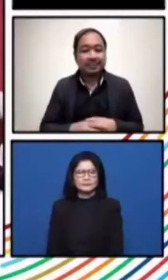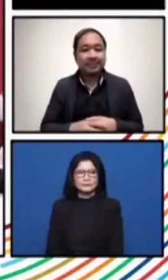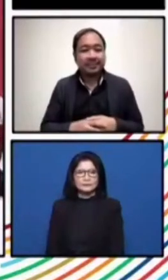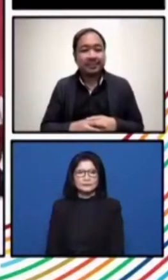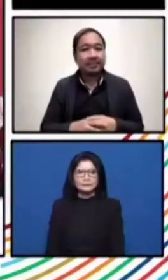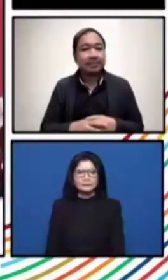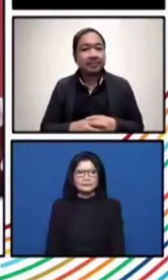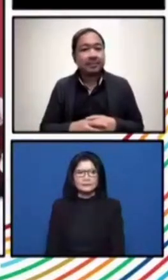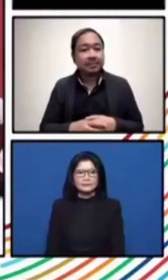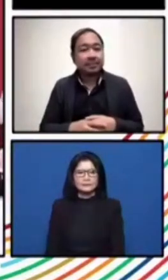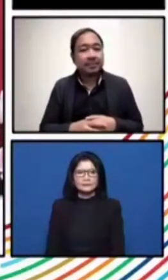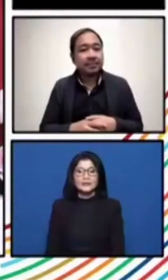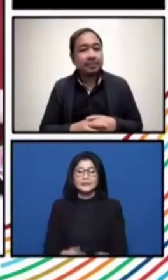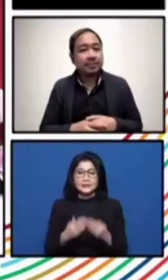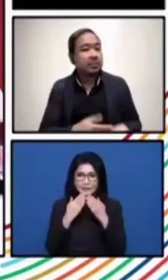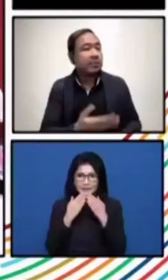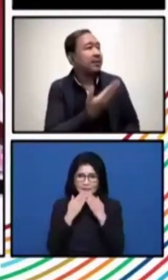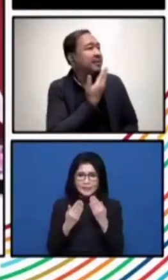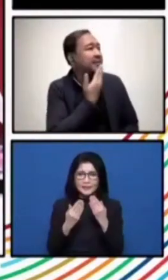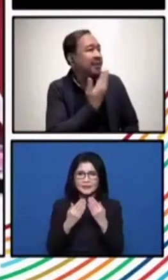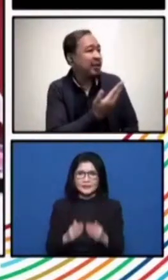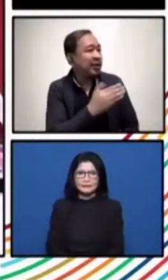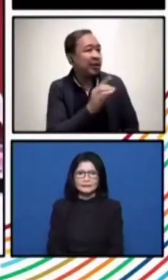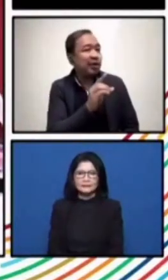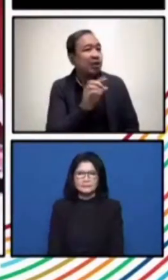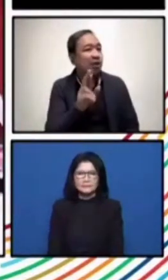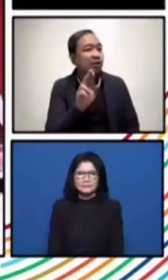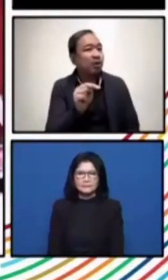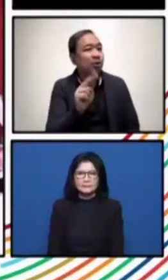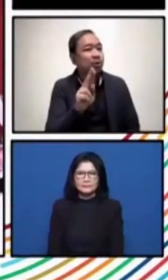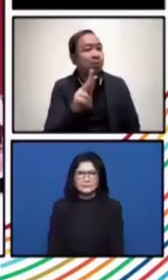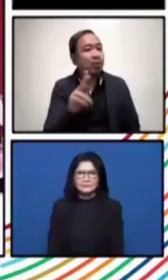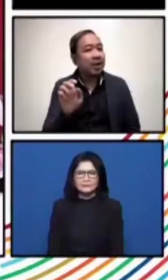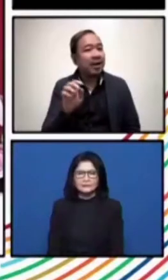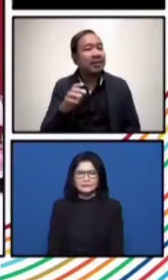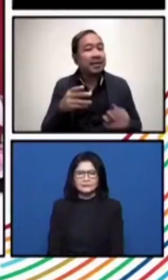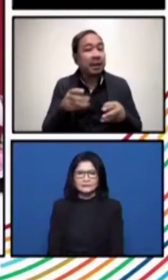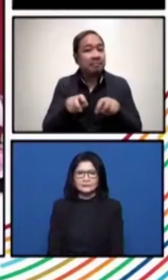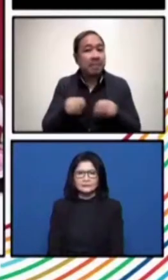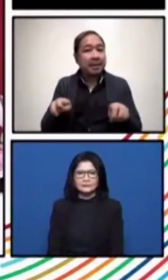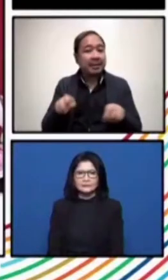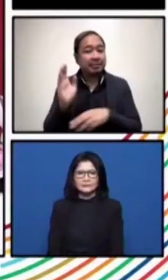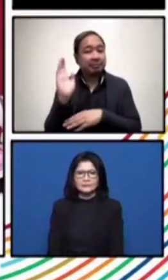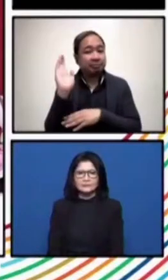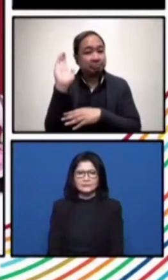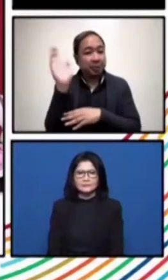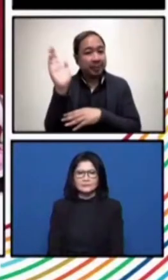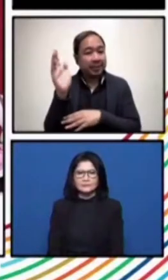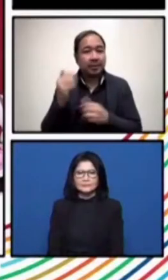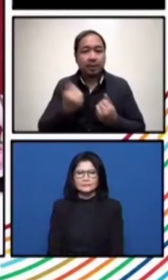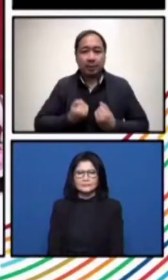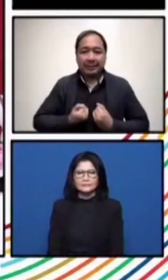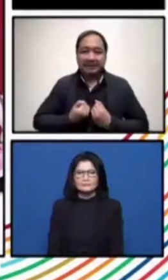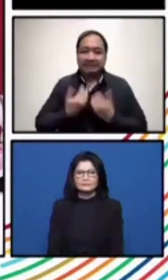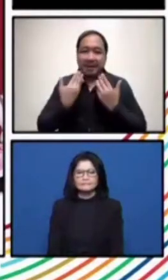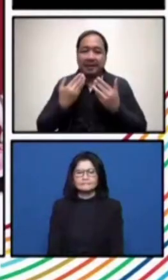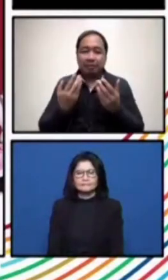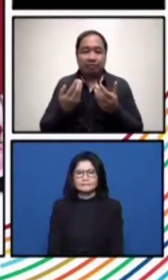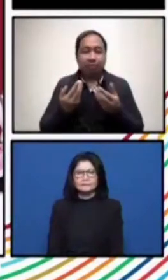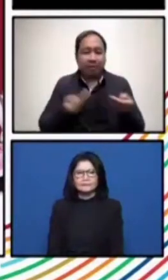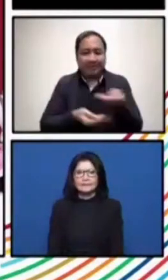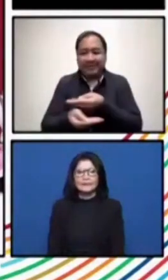thank you very much Dr Nuka the panelists for another of a very inspiring sessions this morning Round Table two